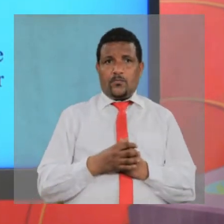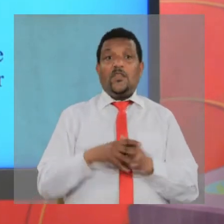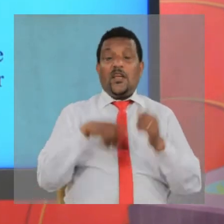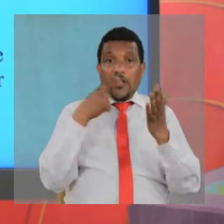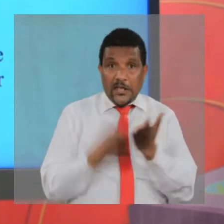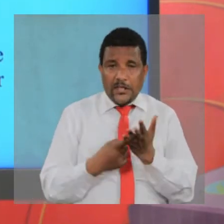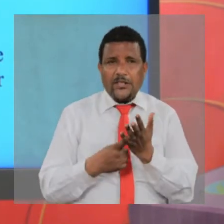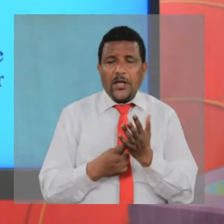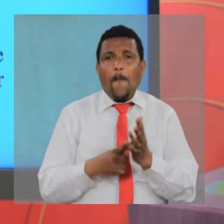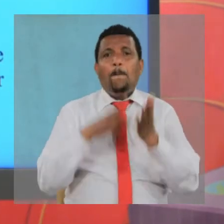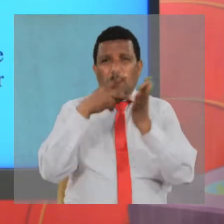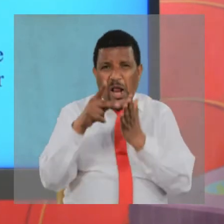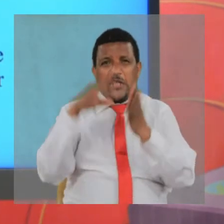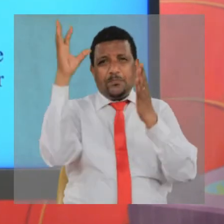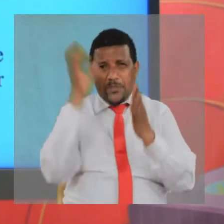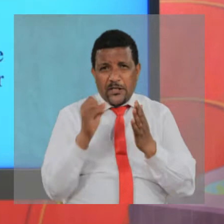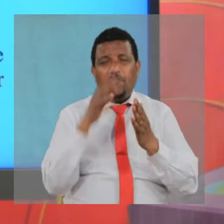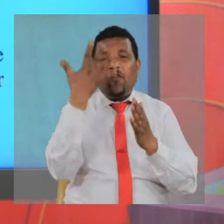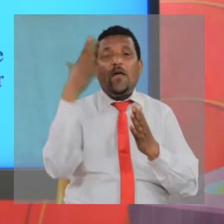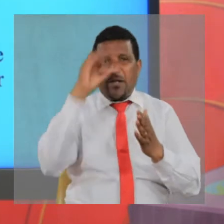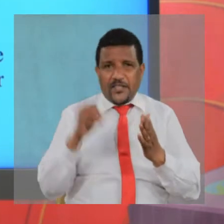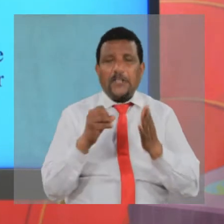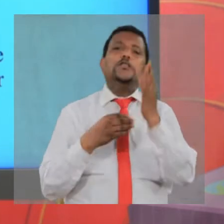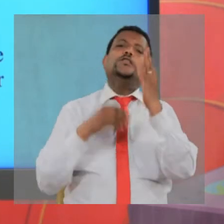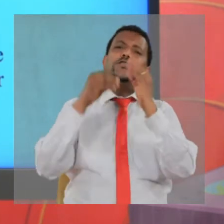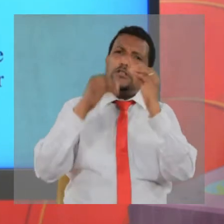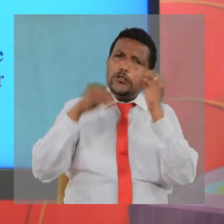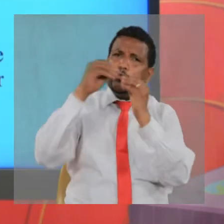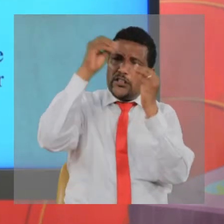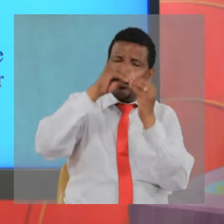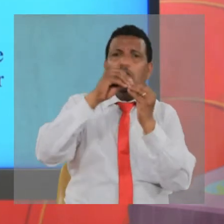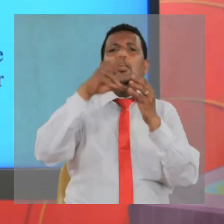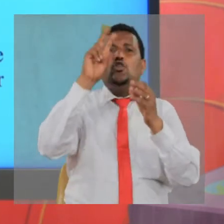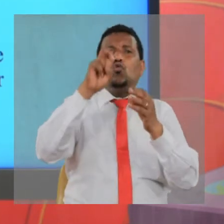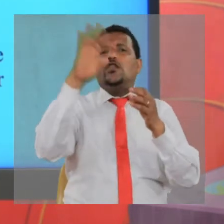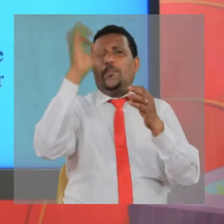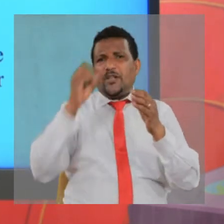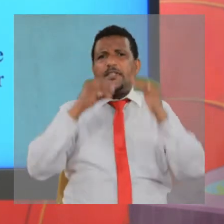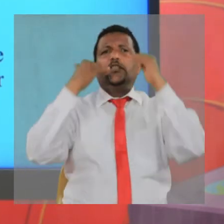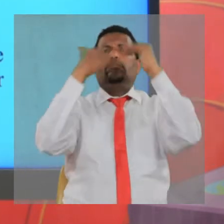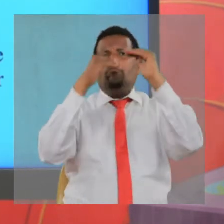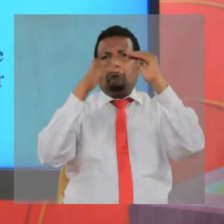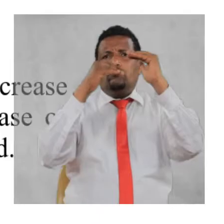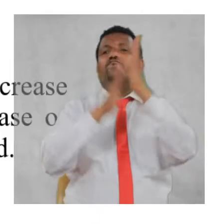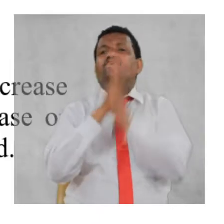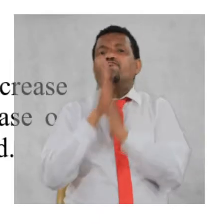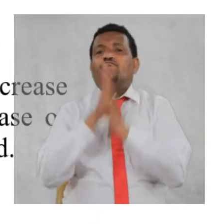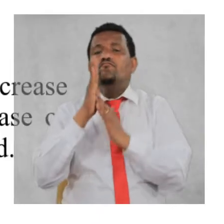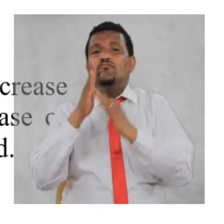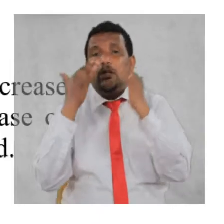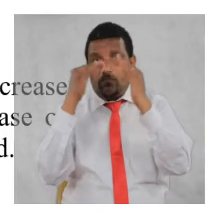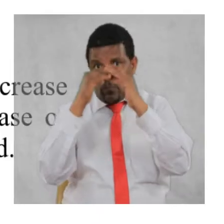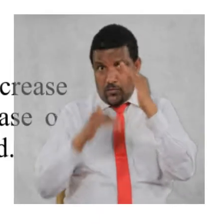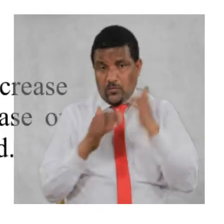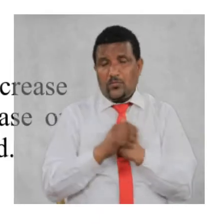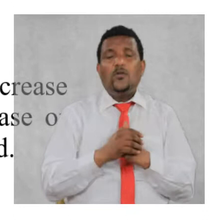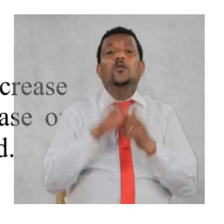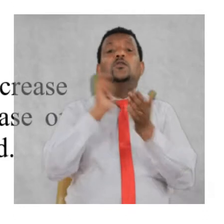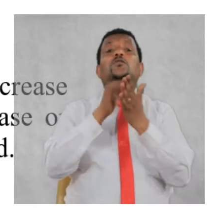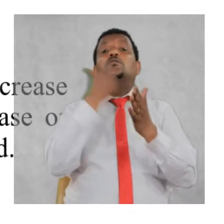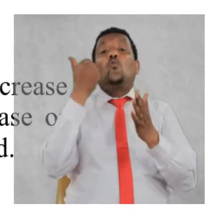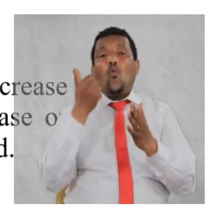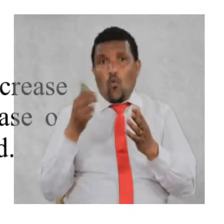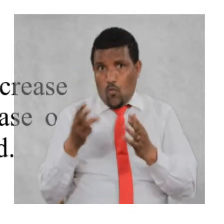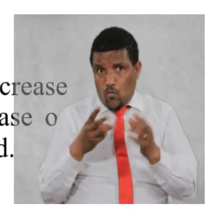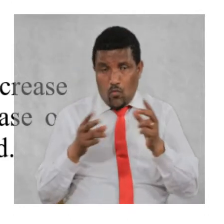Here, a 5% increase in price leads to a 20% decrease in quantity demanded means, in other words, if